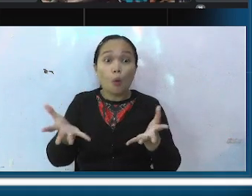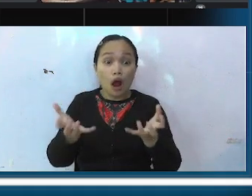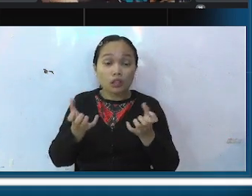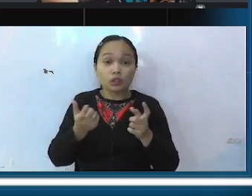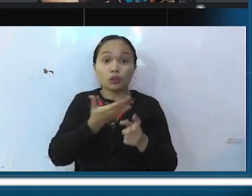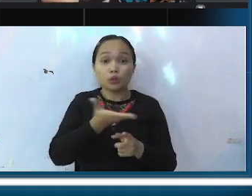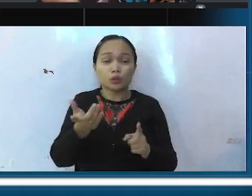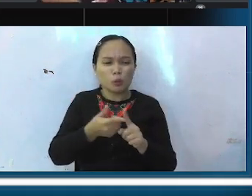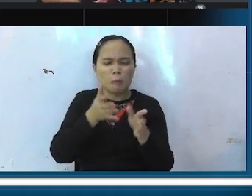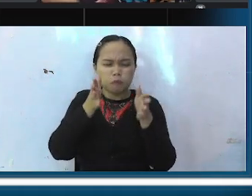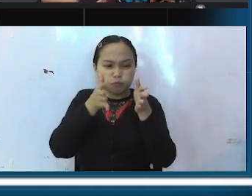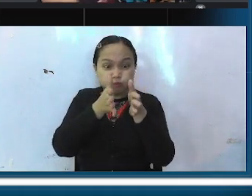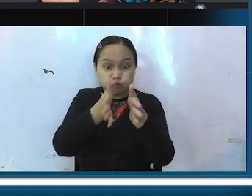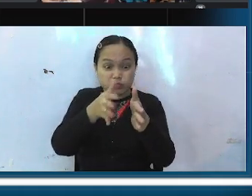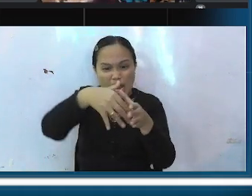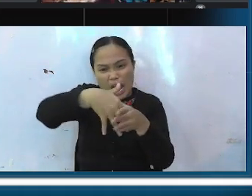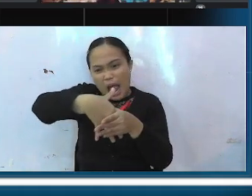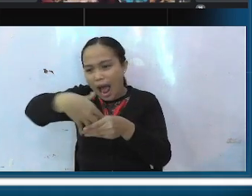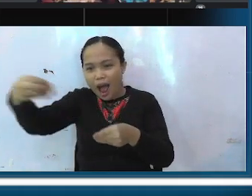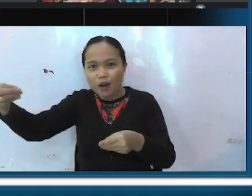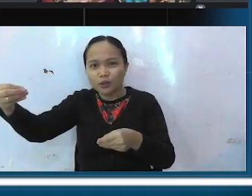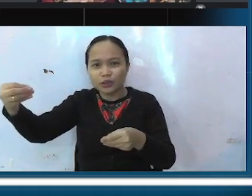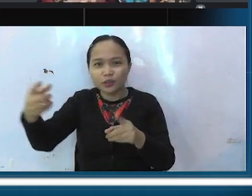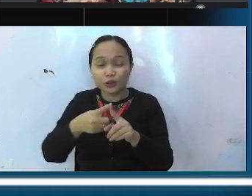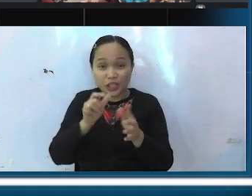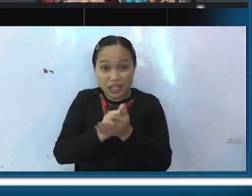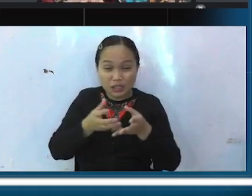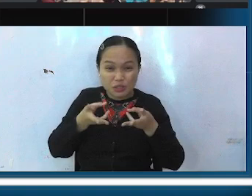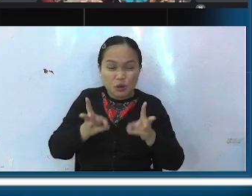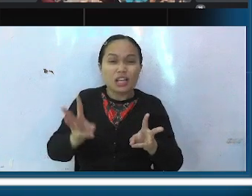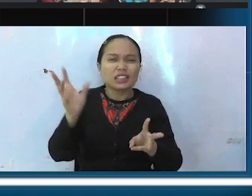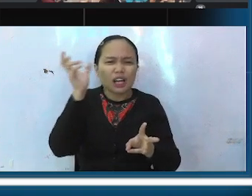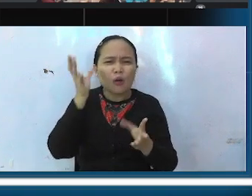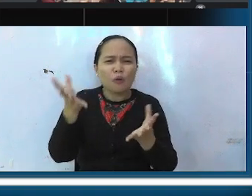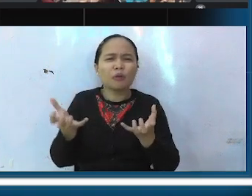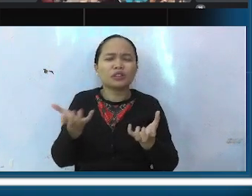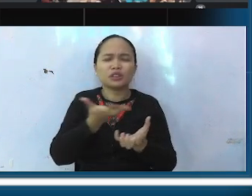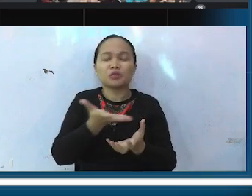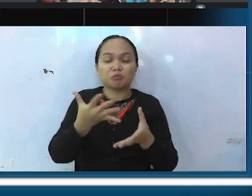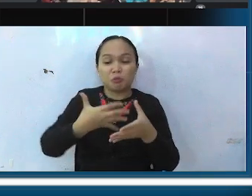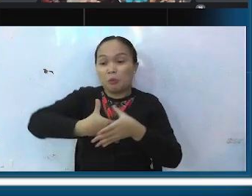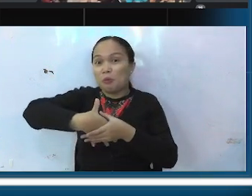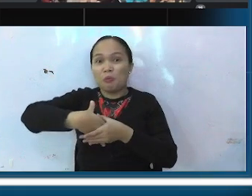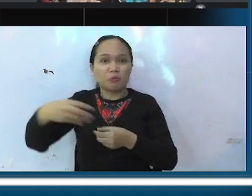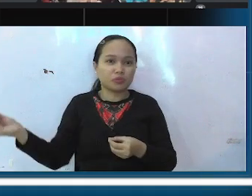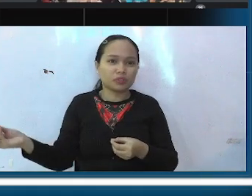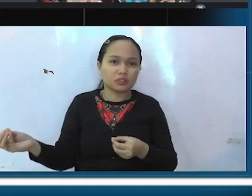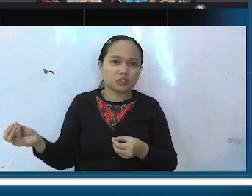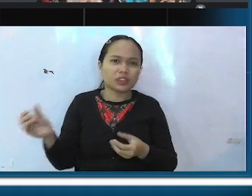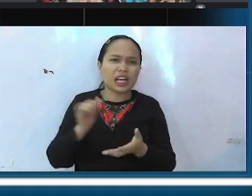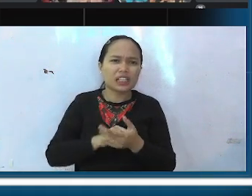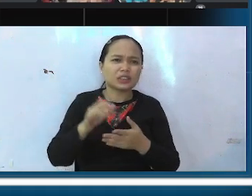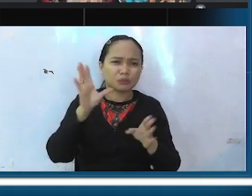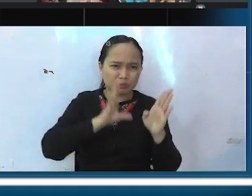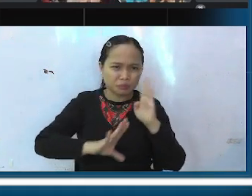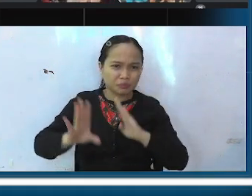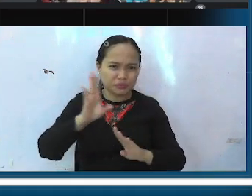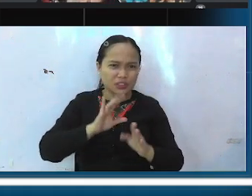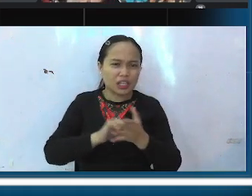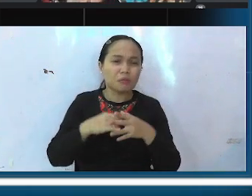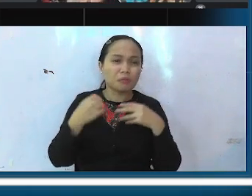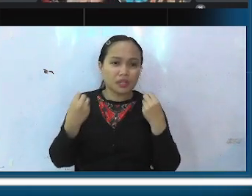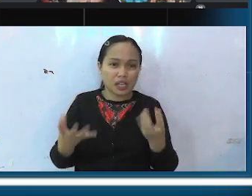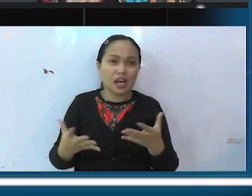to fly out of the track. It means to really, he really wanted you to mess up, you know, badly. Yes. That's the problem. That's why a lot of young